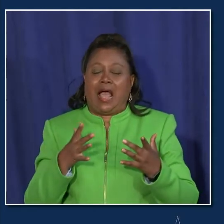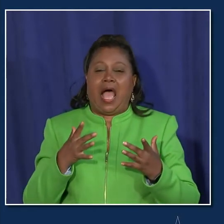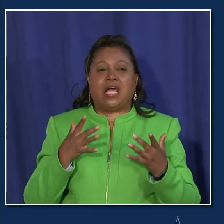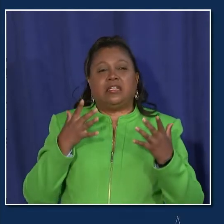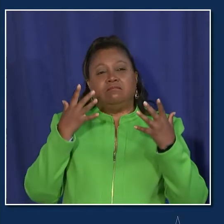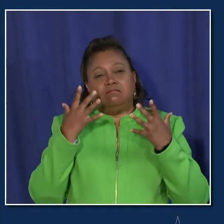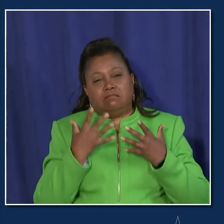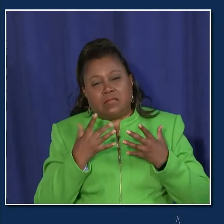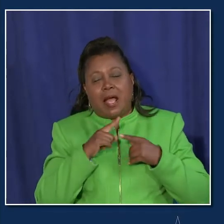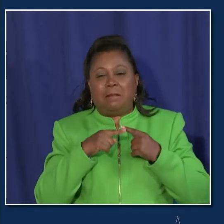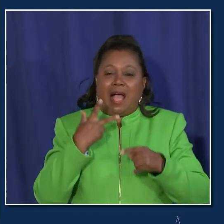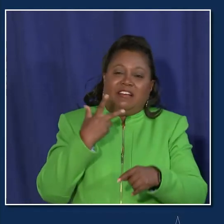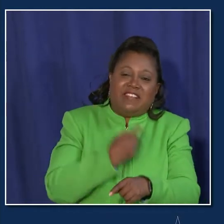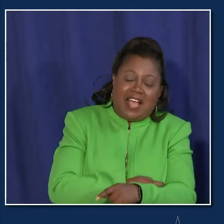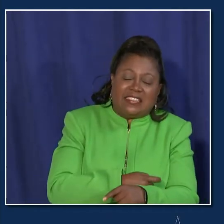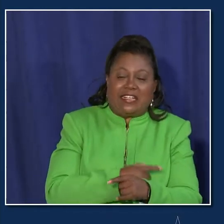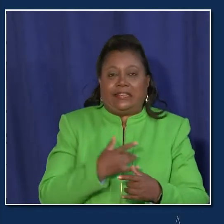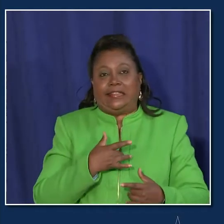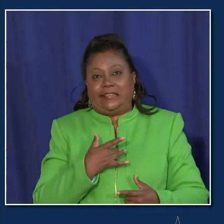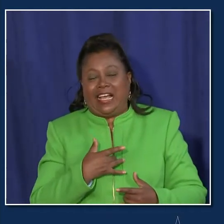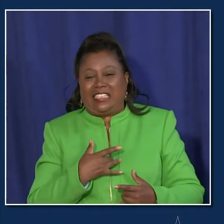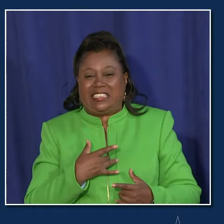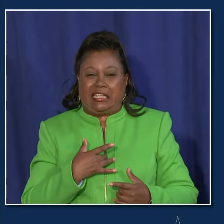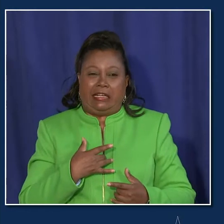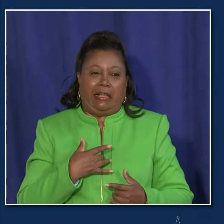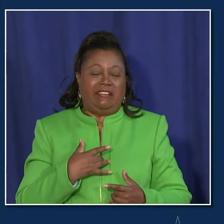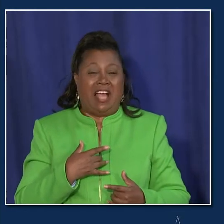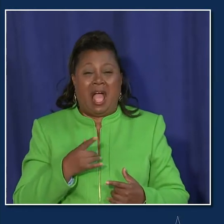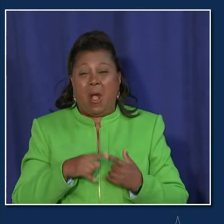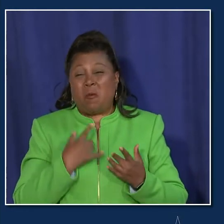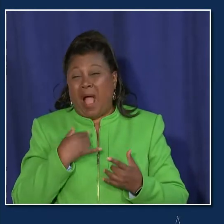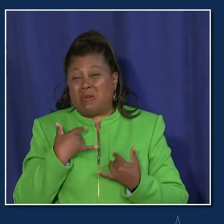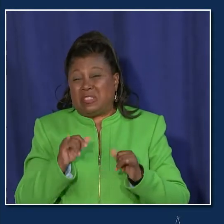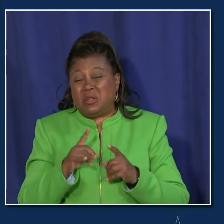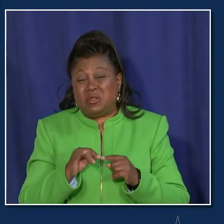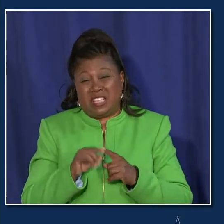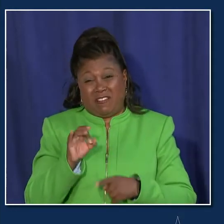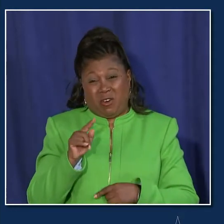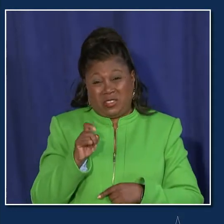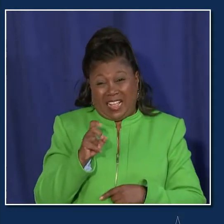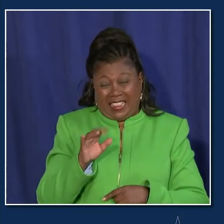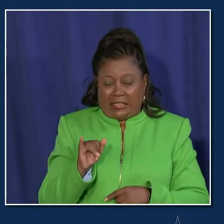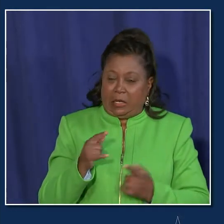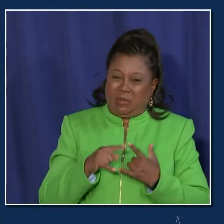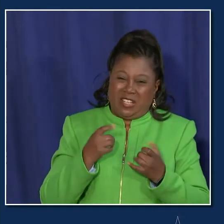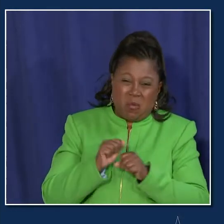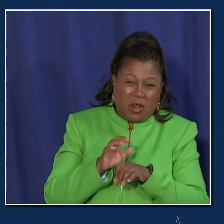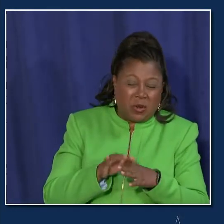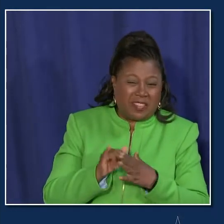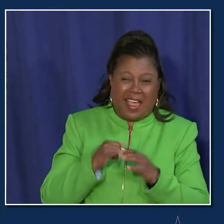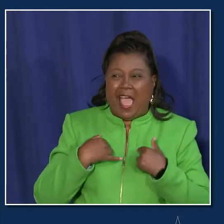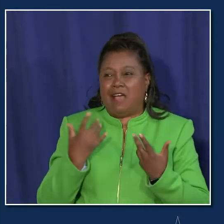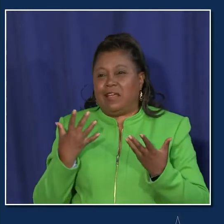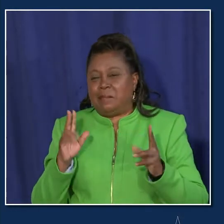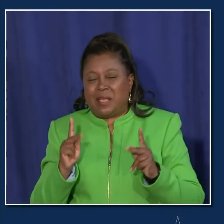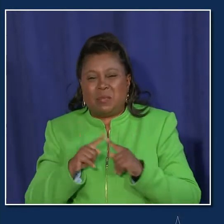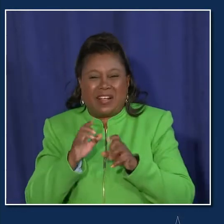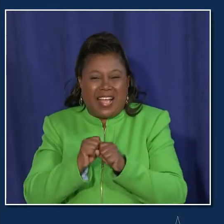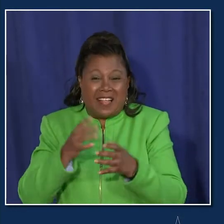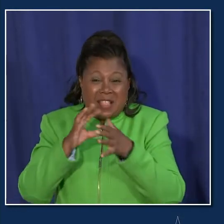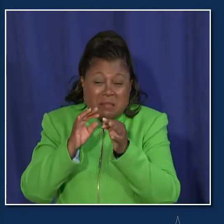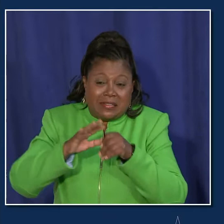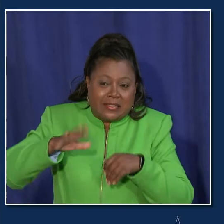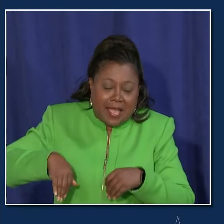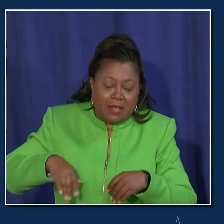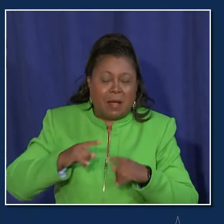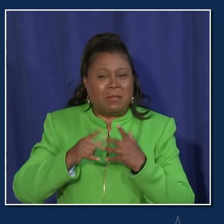and doom around vaccine, this sense of futility, like why are we still doing this? Why are we still working on it? Haven't people gotten the message